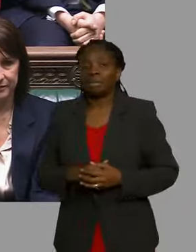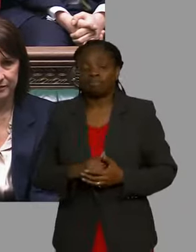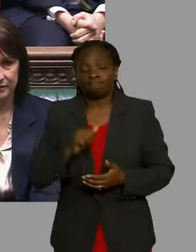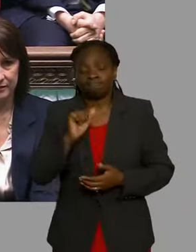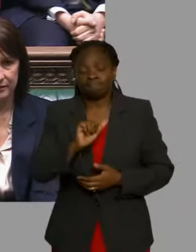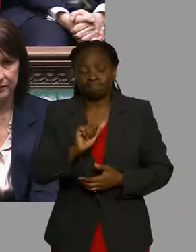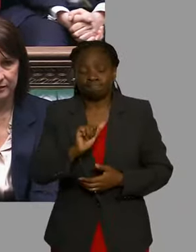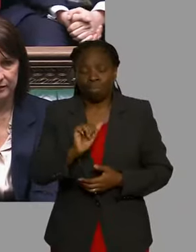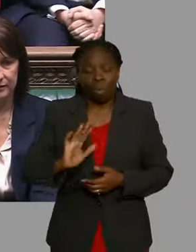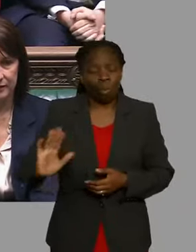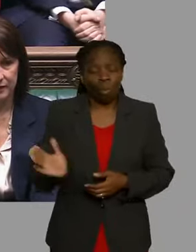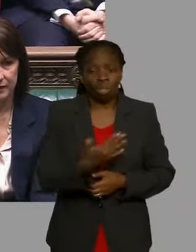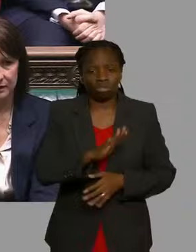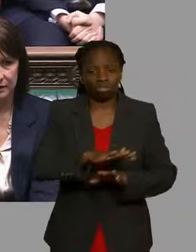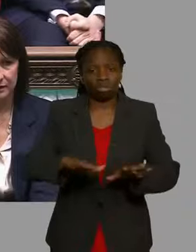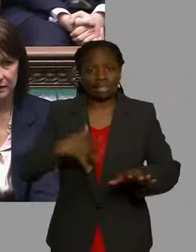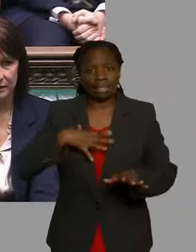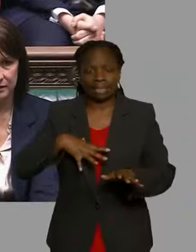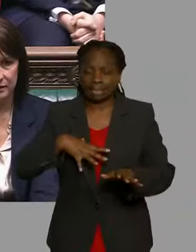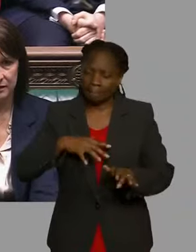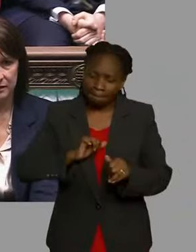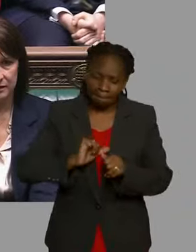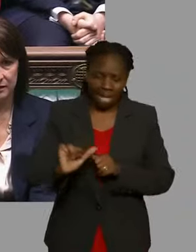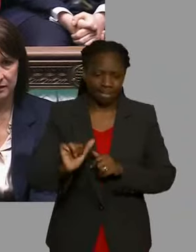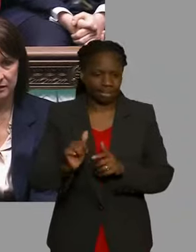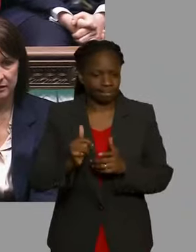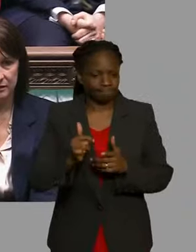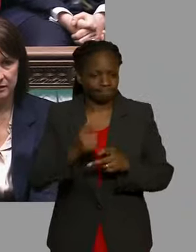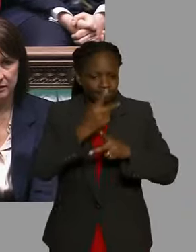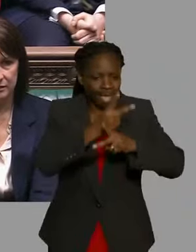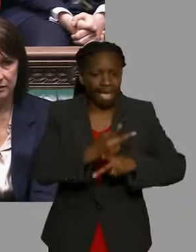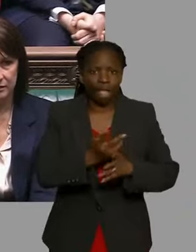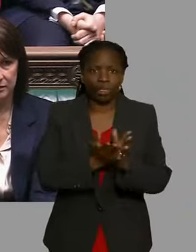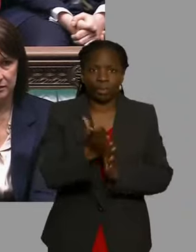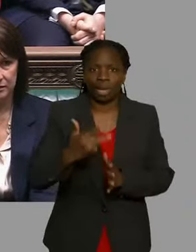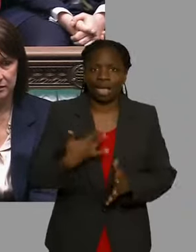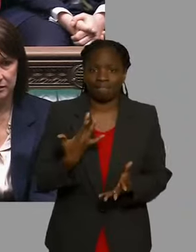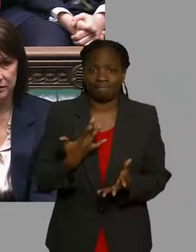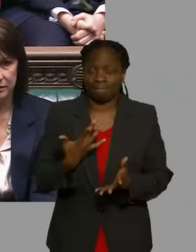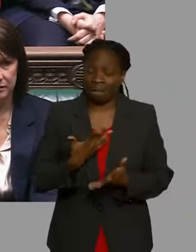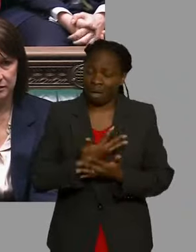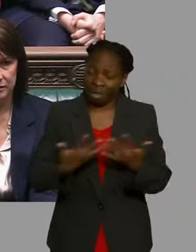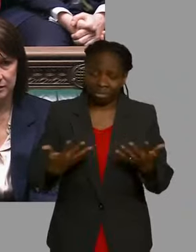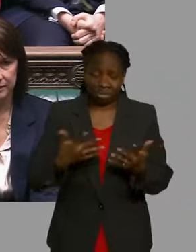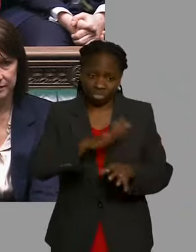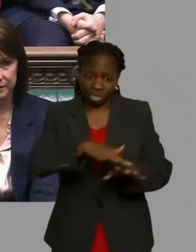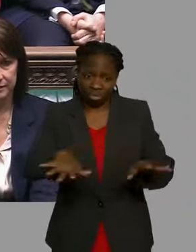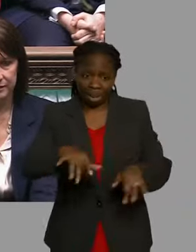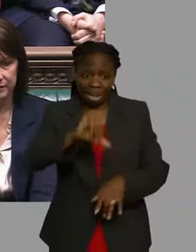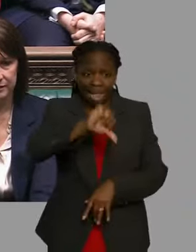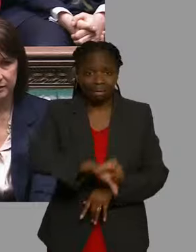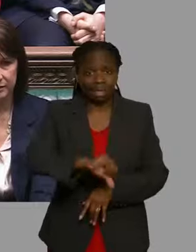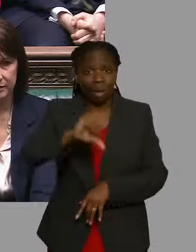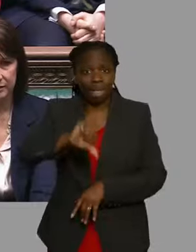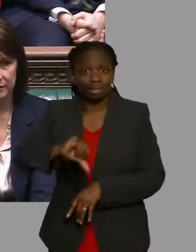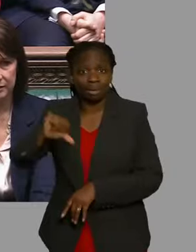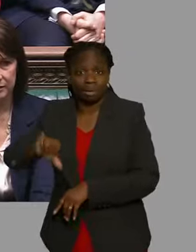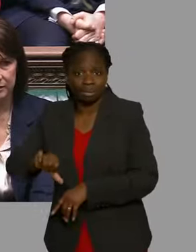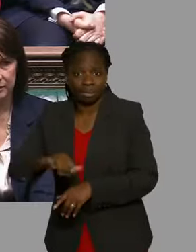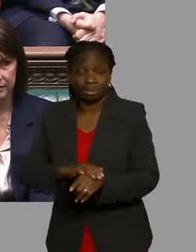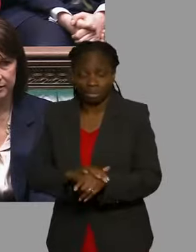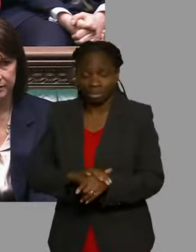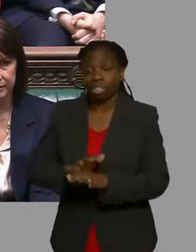many shocking cases of children being let down. The Children's Wellbeing and Schools Bill is being introduced today, and that does